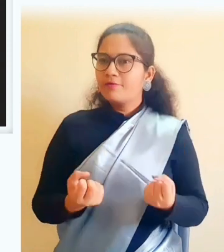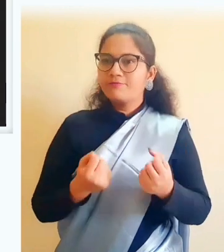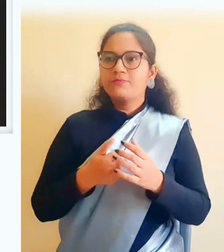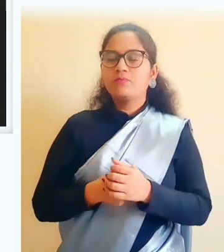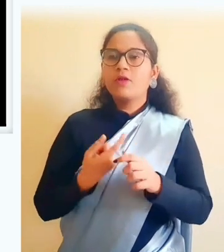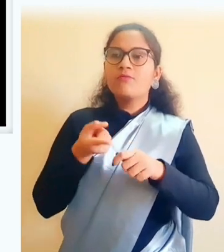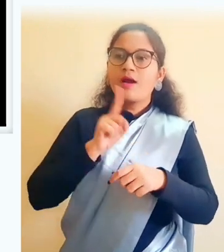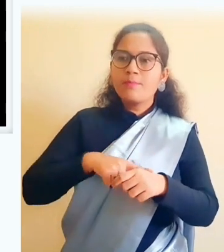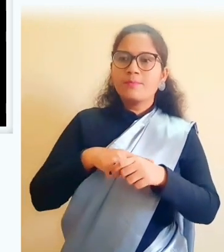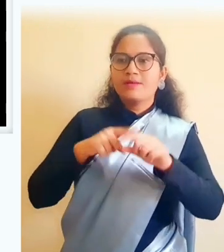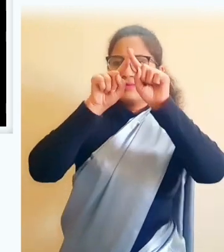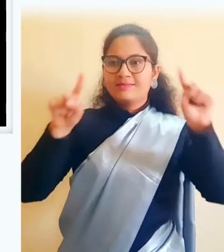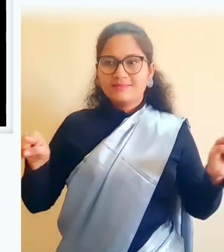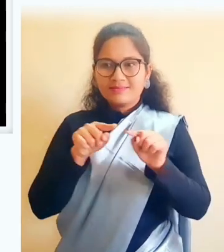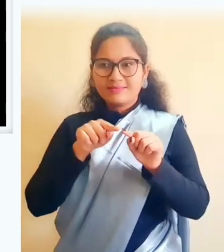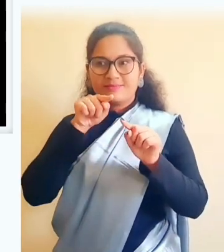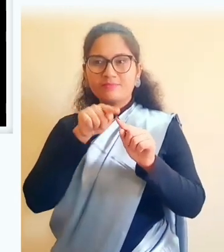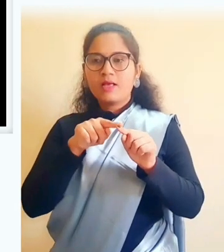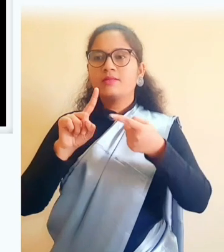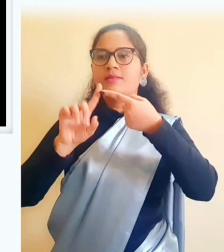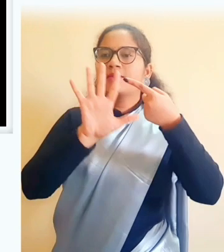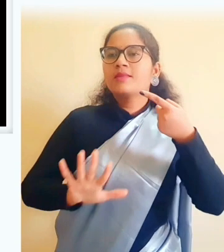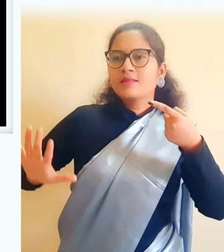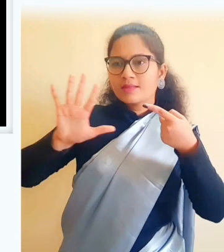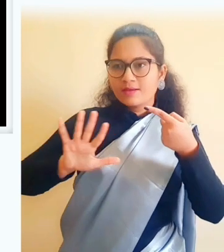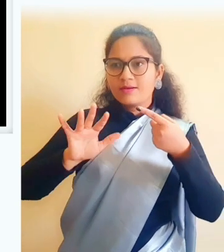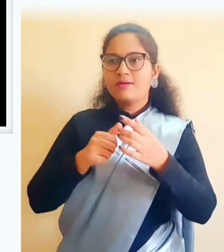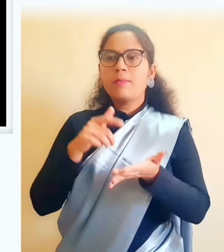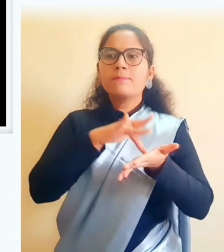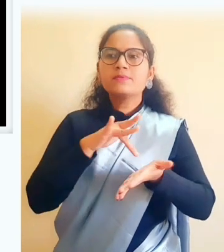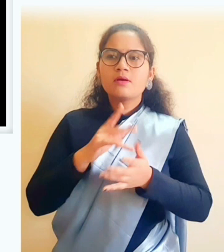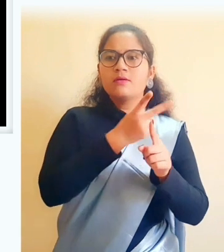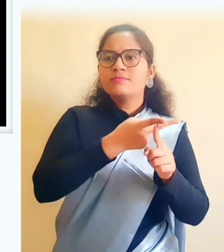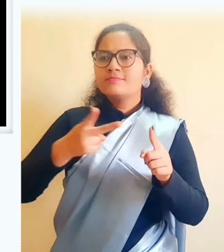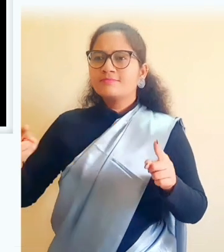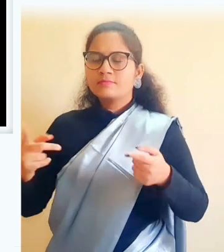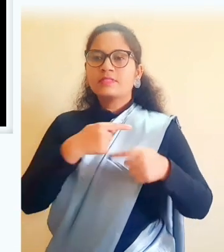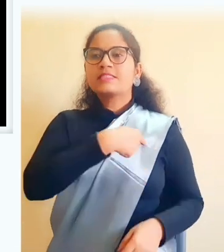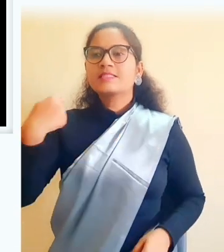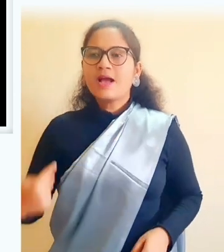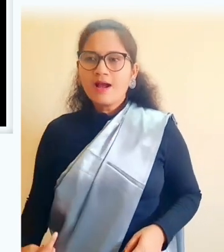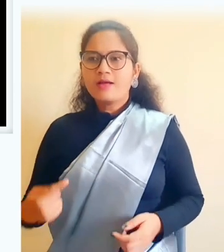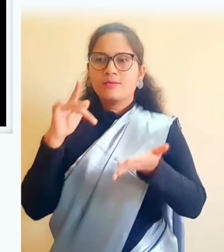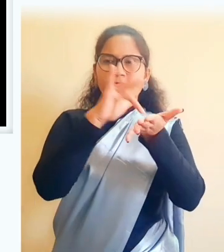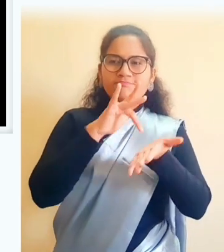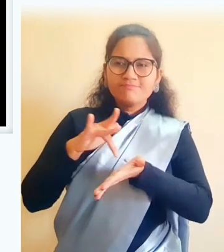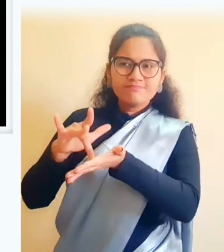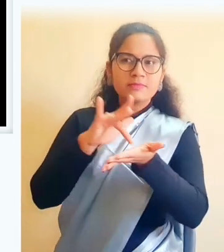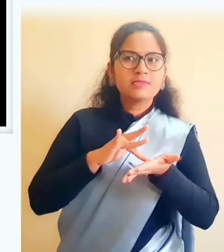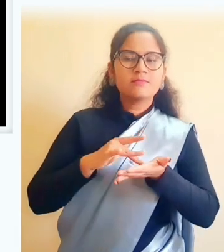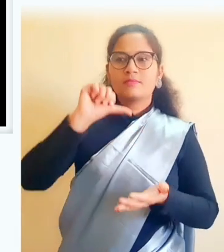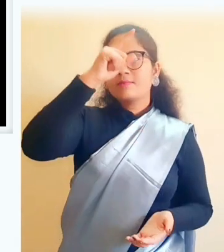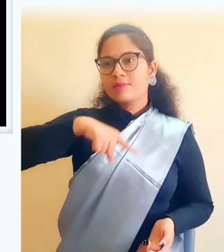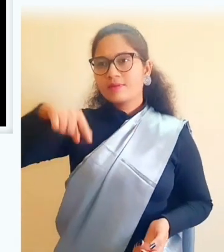world, from the pyramids in ancient Egypt to church spires in Europe, pagodas in China, and richly